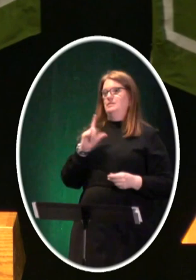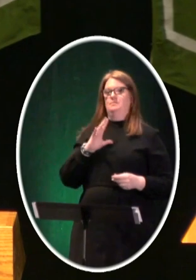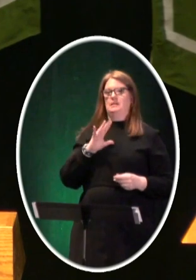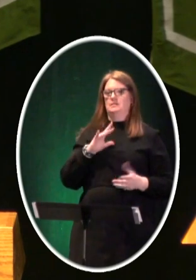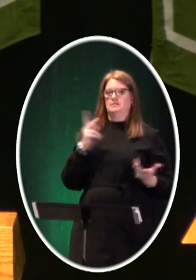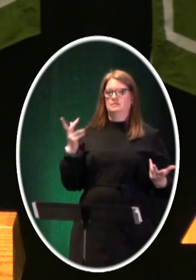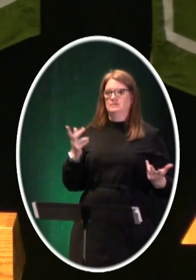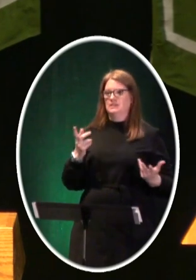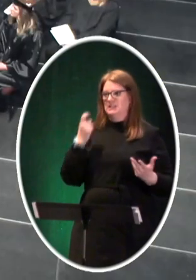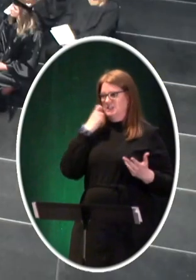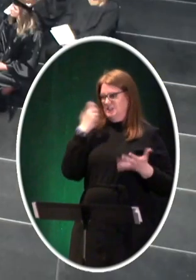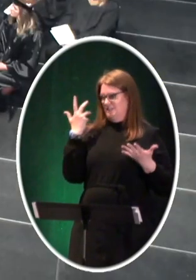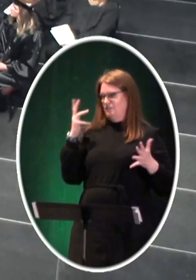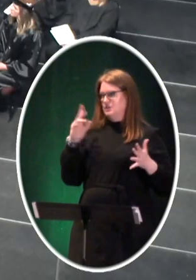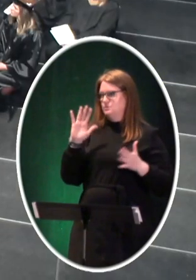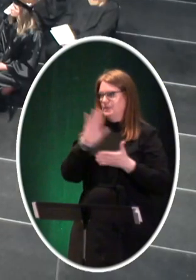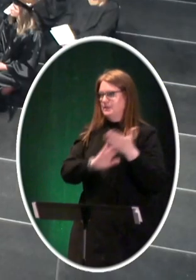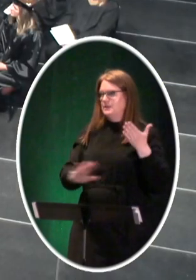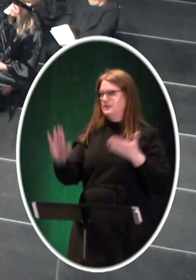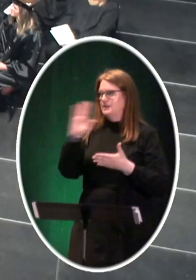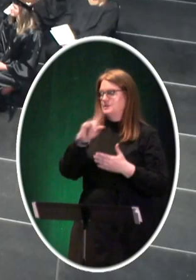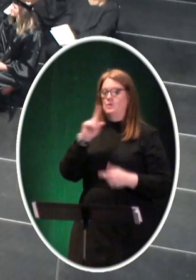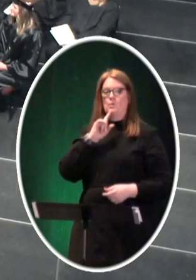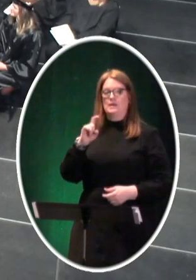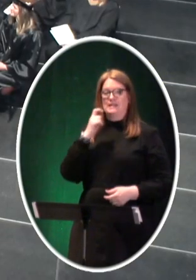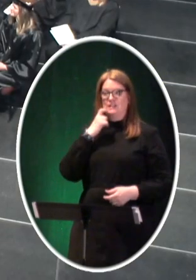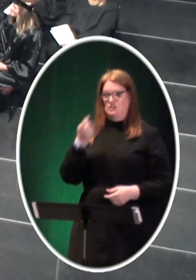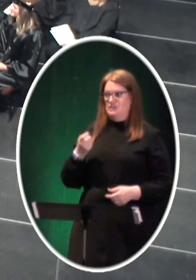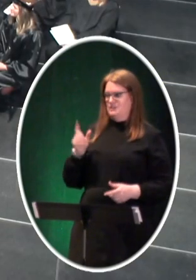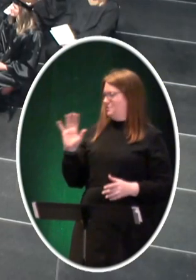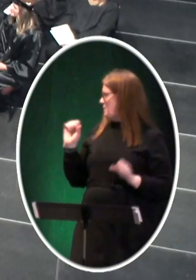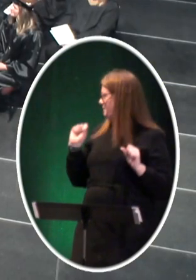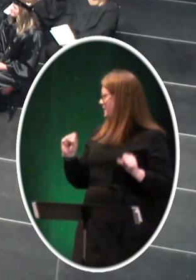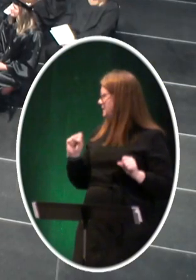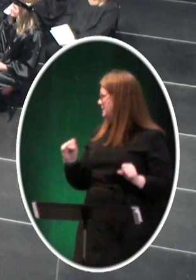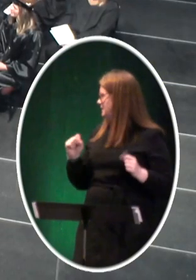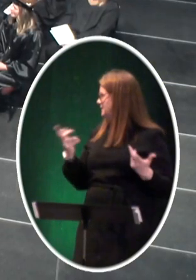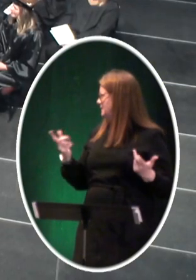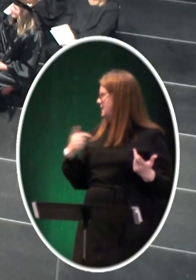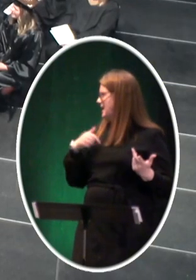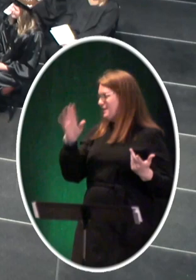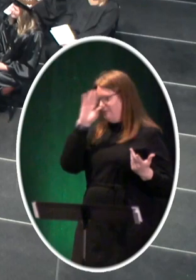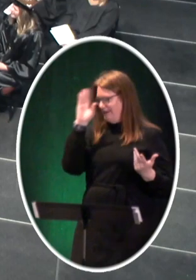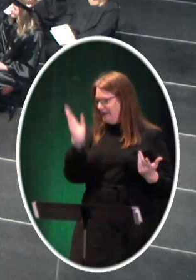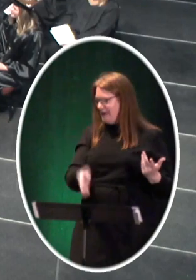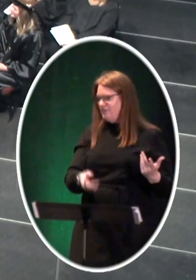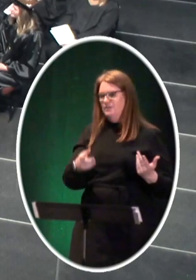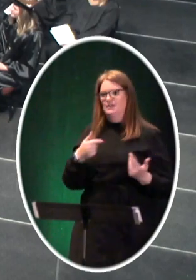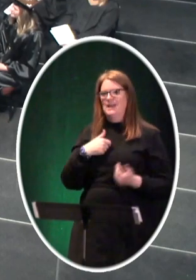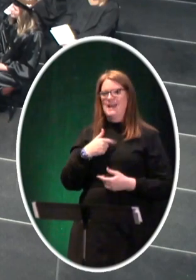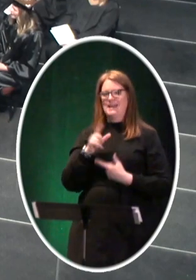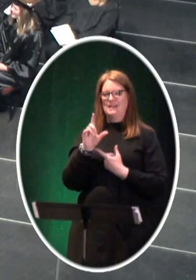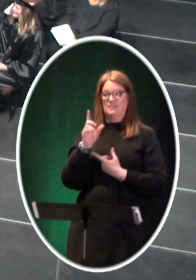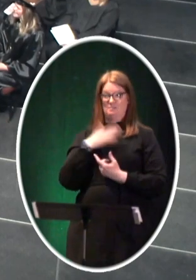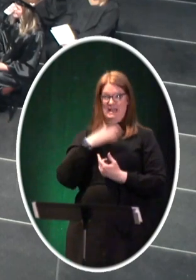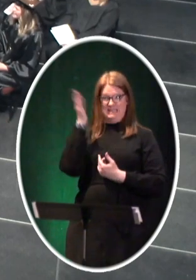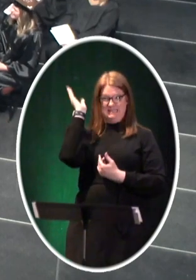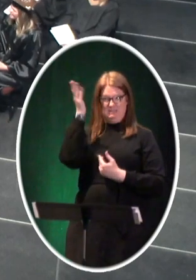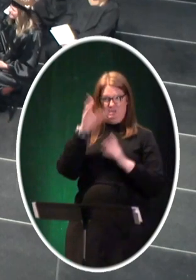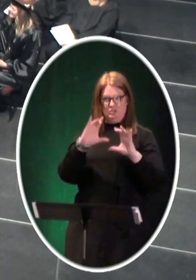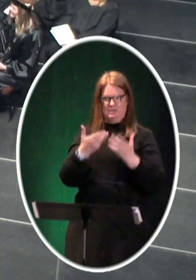straight out of college. I'm very jealous of how you're able to do that at your age. I could never have done that. I got a C in speech at